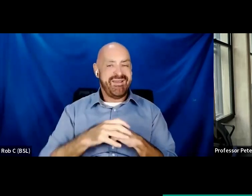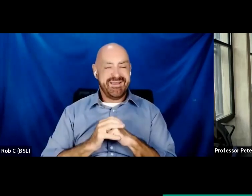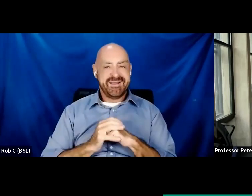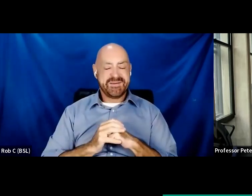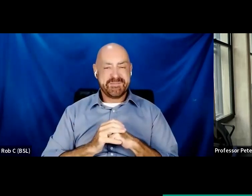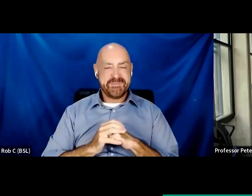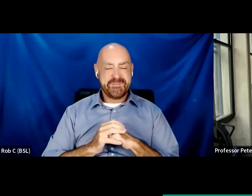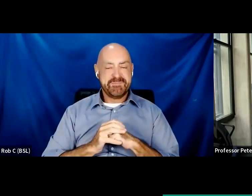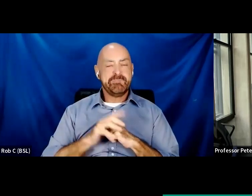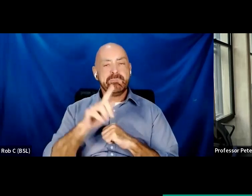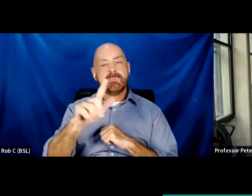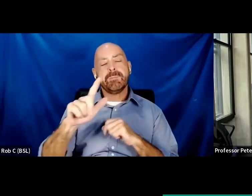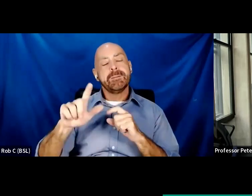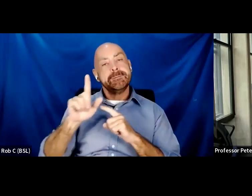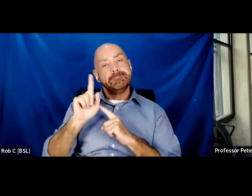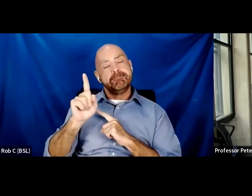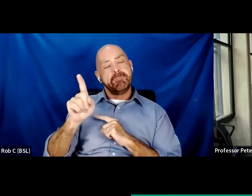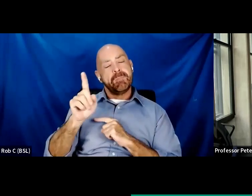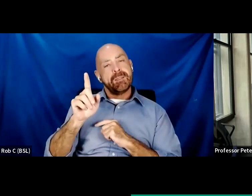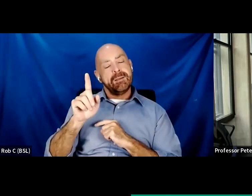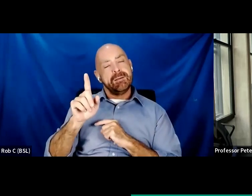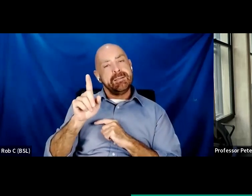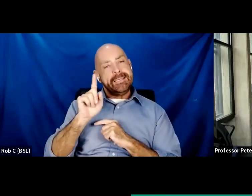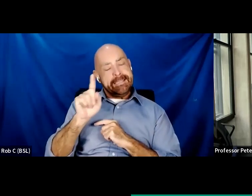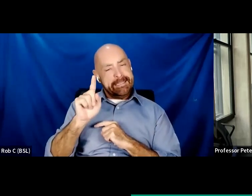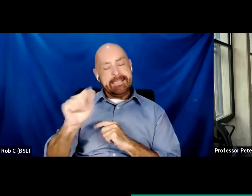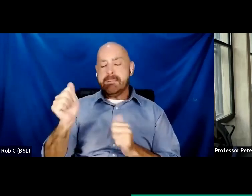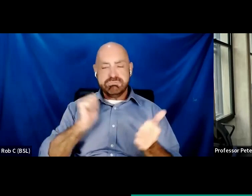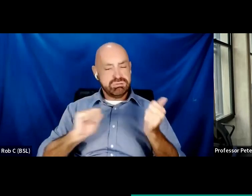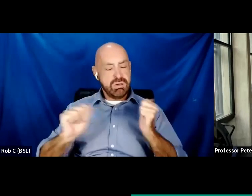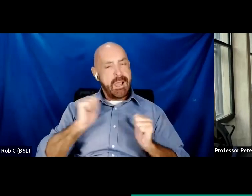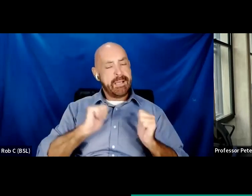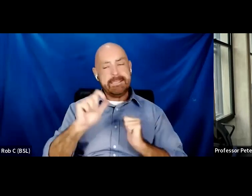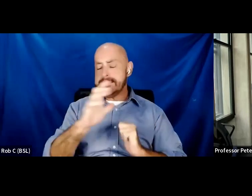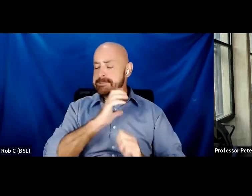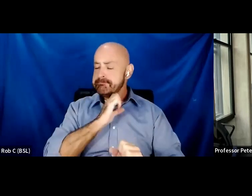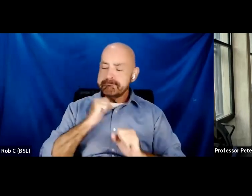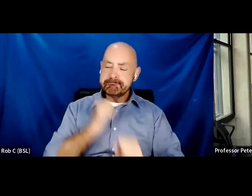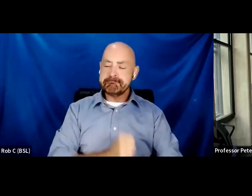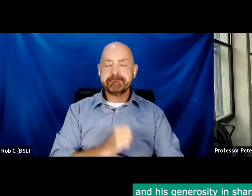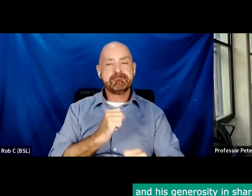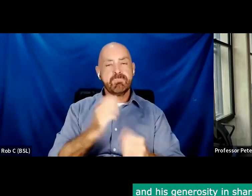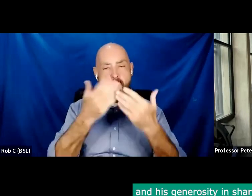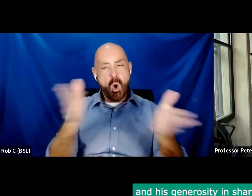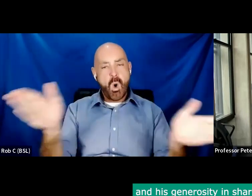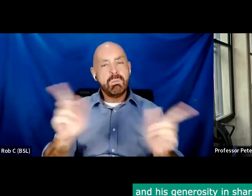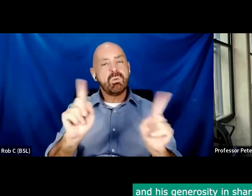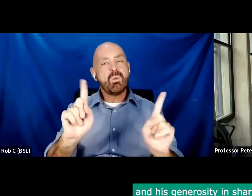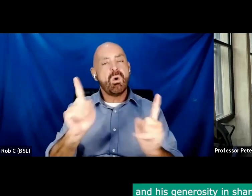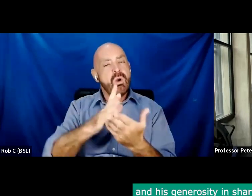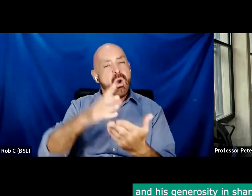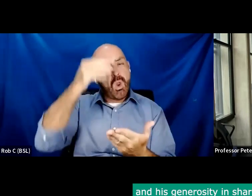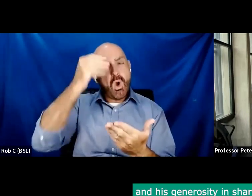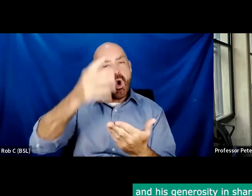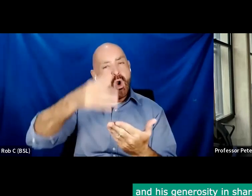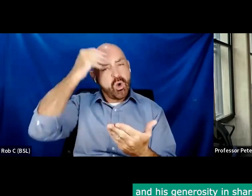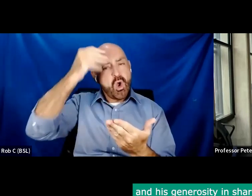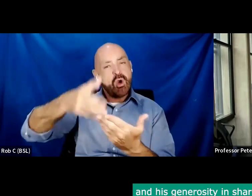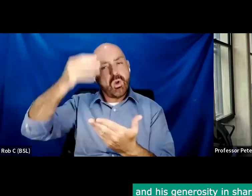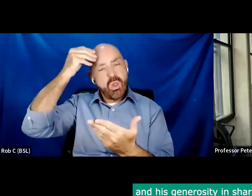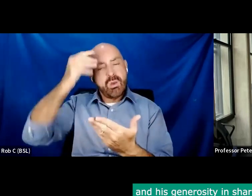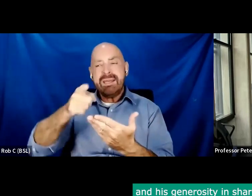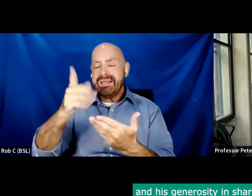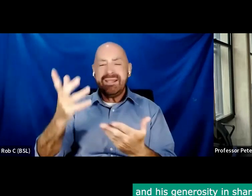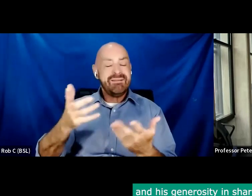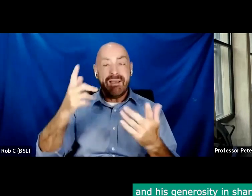He rightly takes pride in his commitment to open learning, and his generosity in sharing